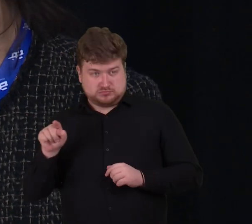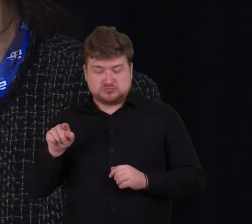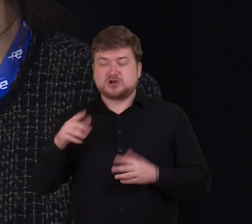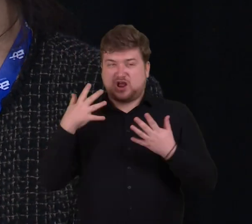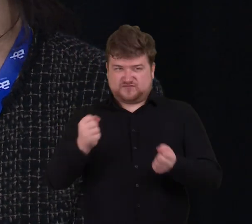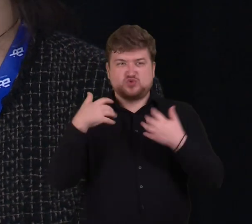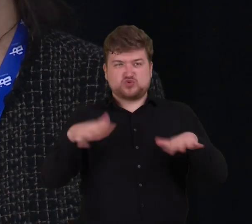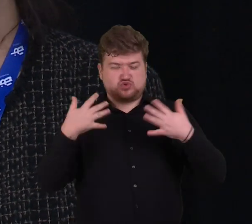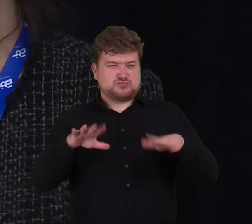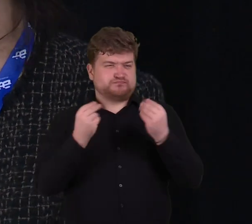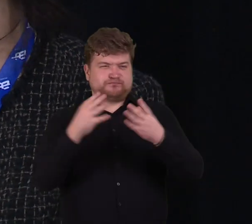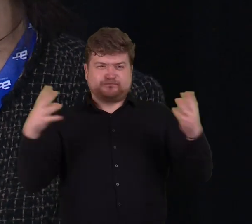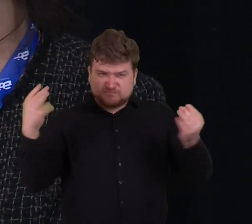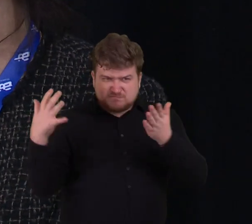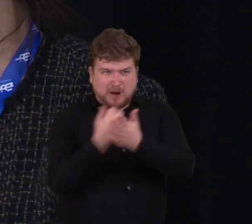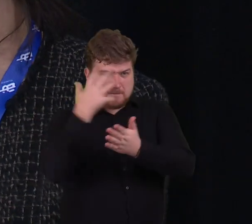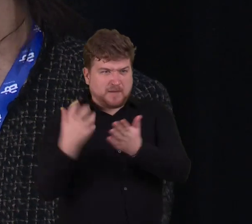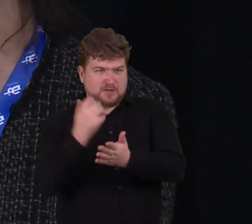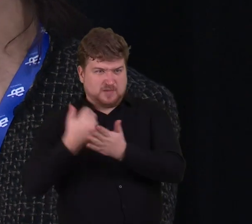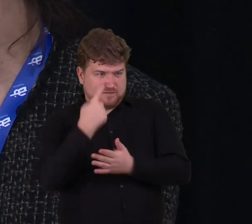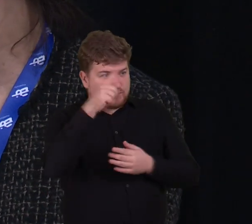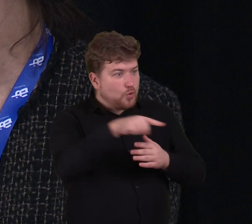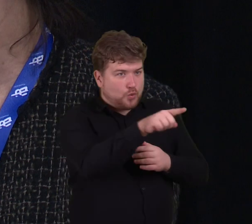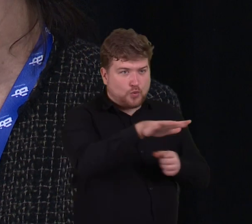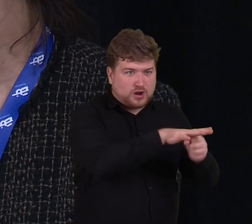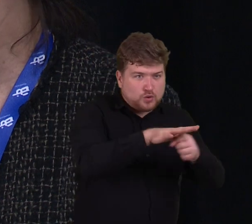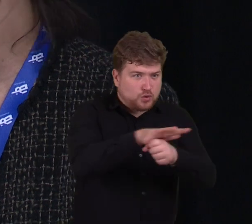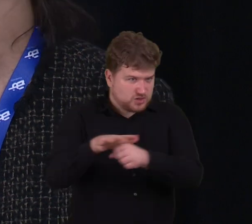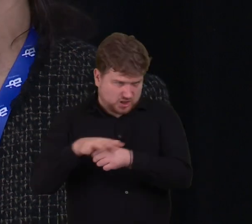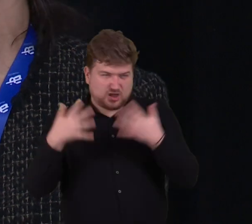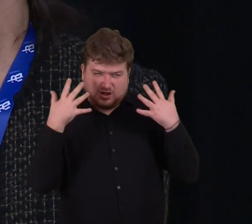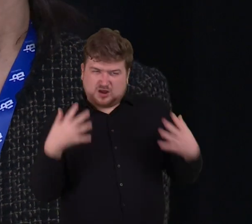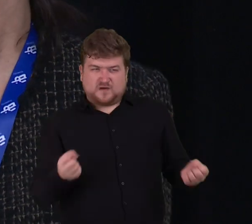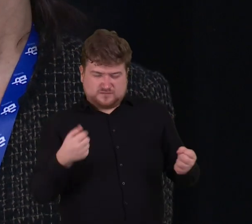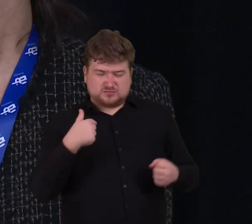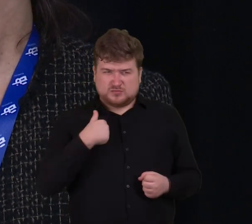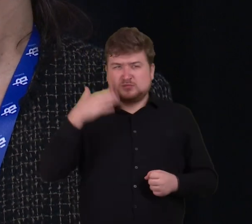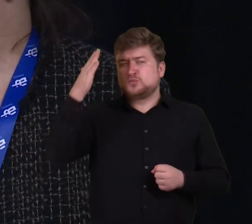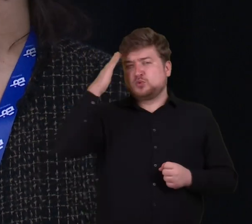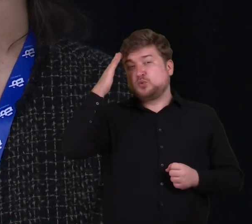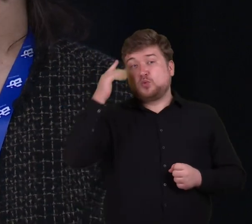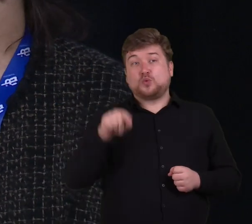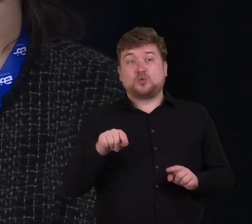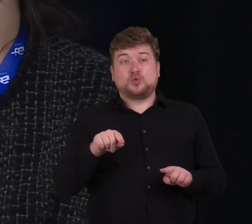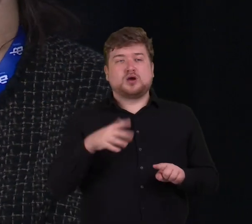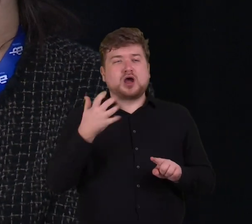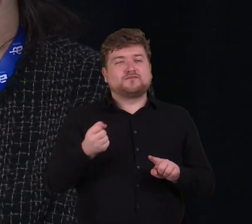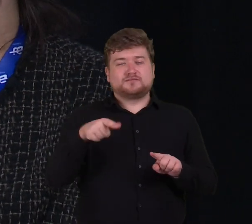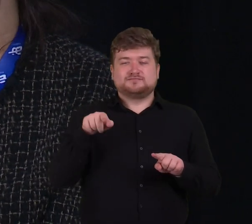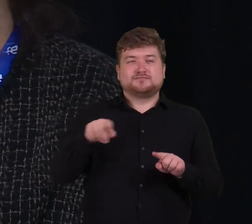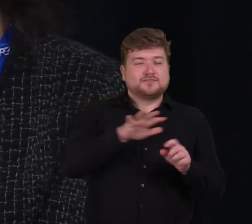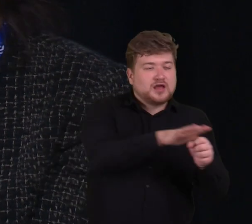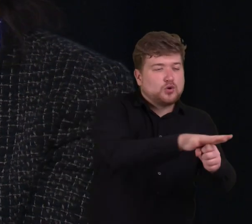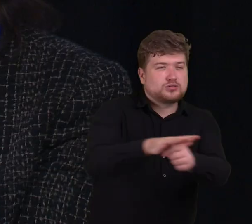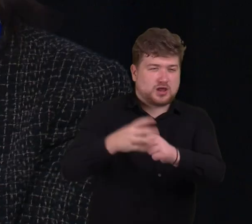very different. But of course, there are many successes from these instruments. The thing is that they